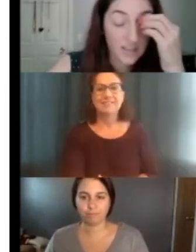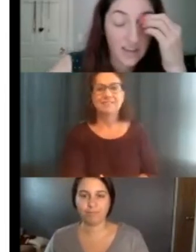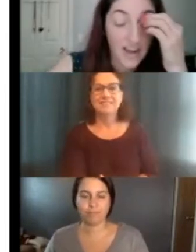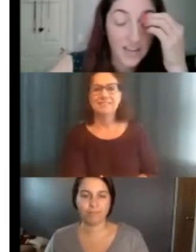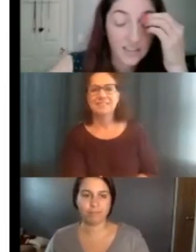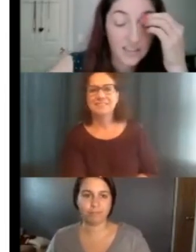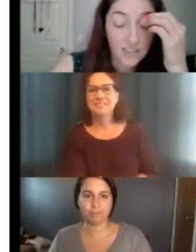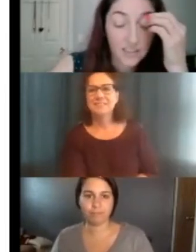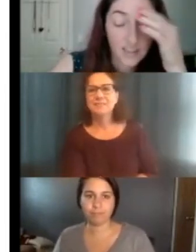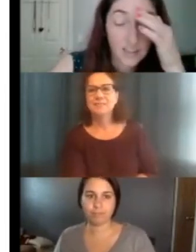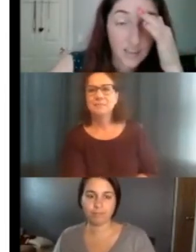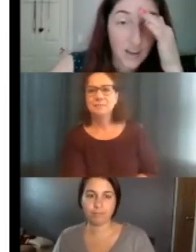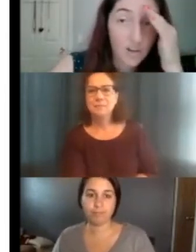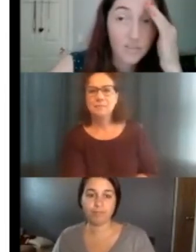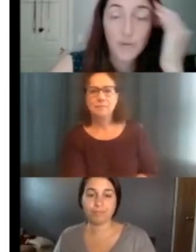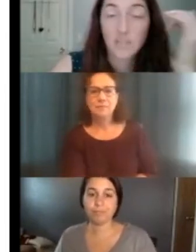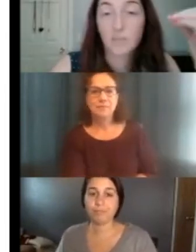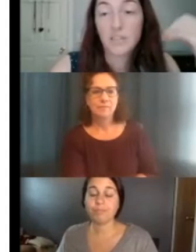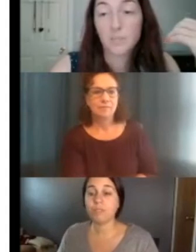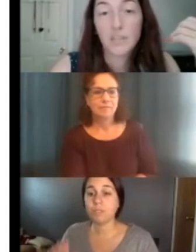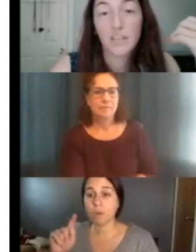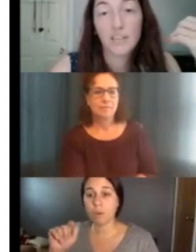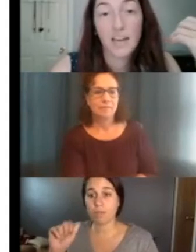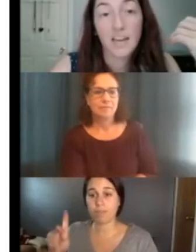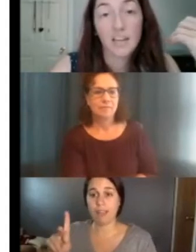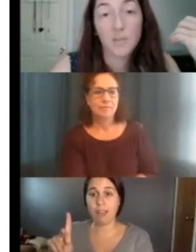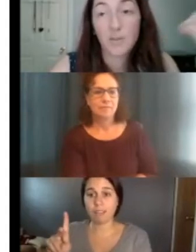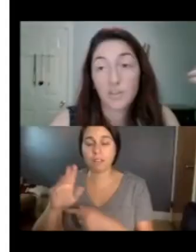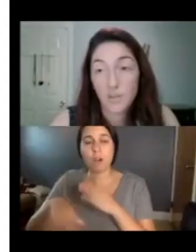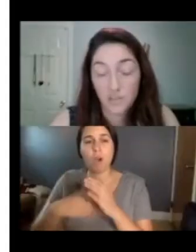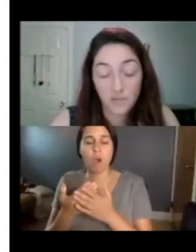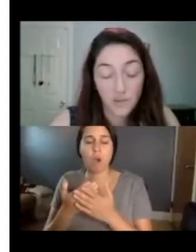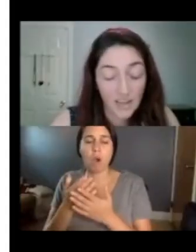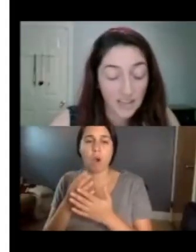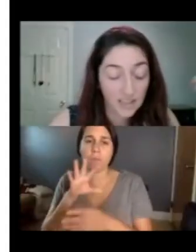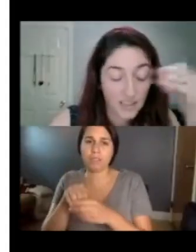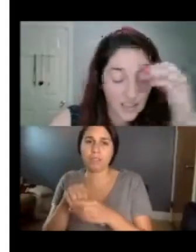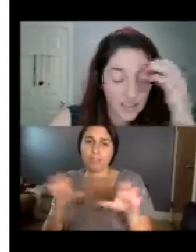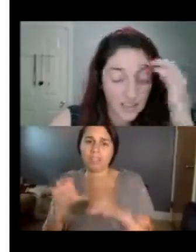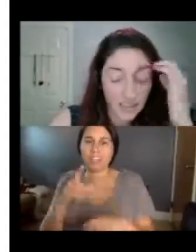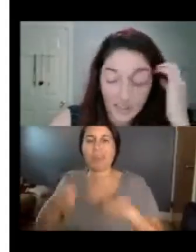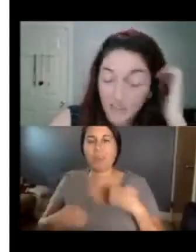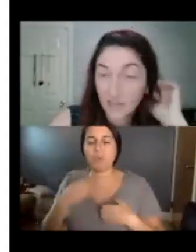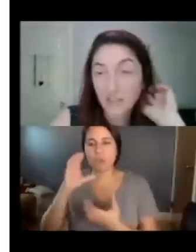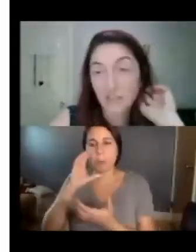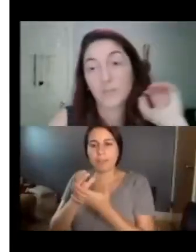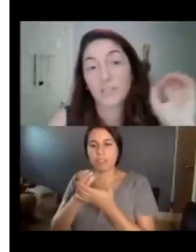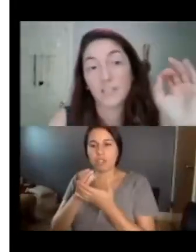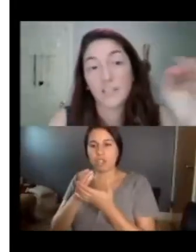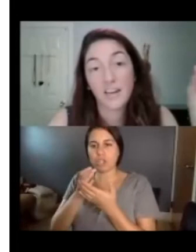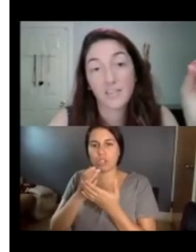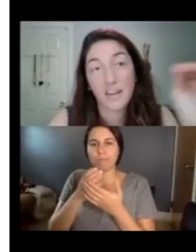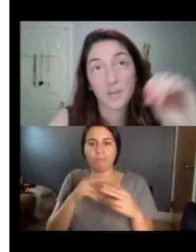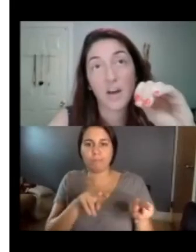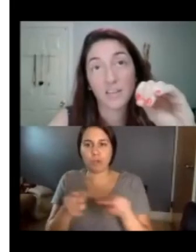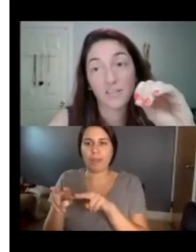For the task, all of the participants completed an emotional picture viewing task, and this was